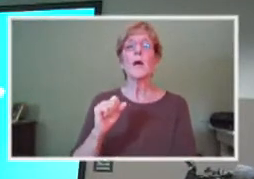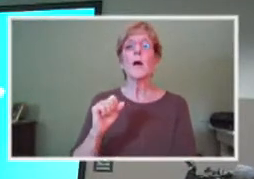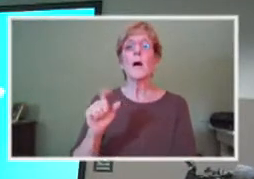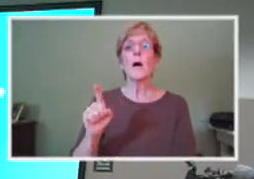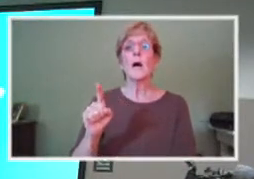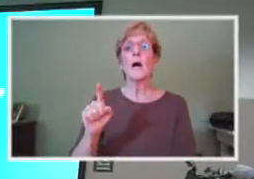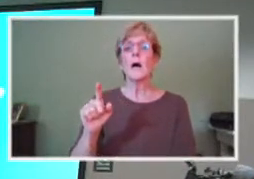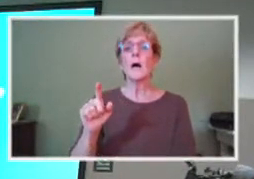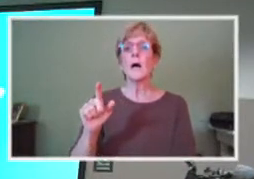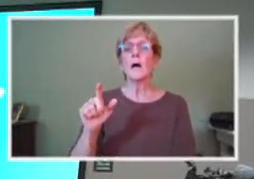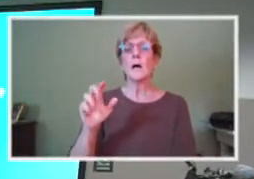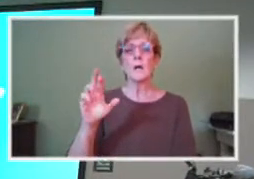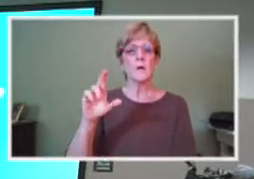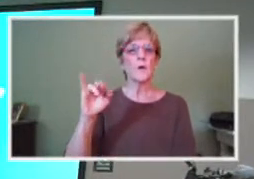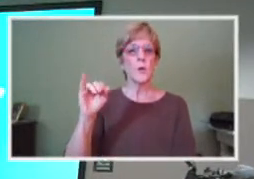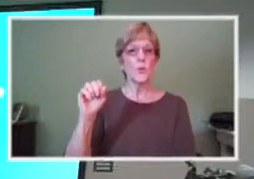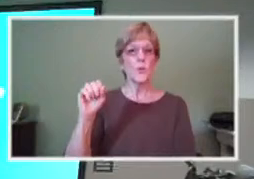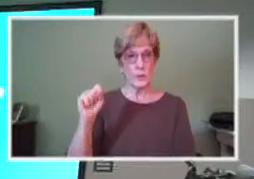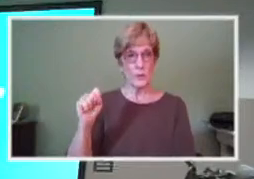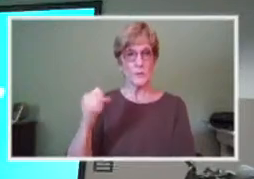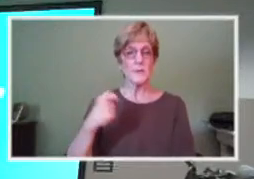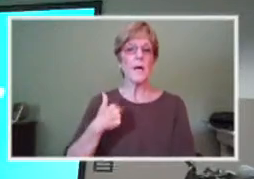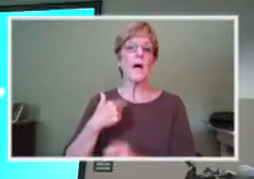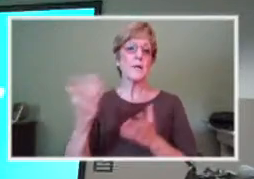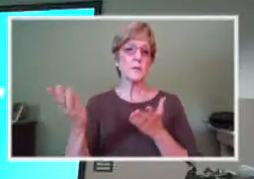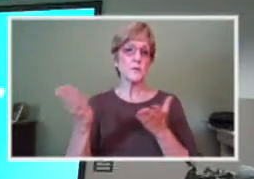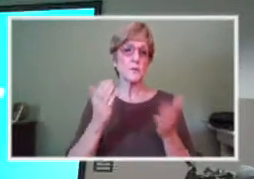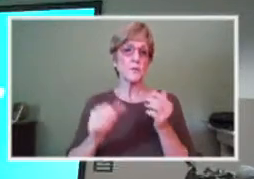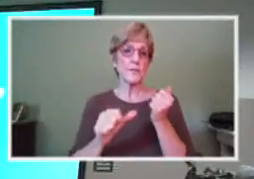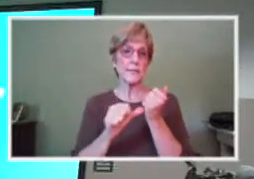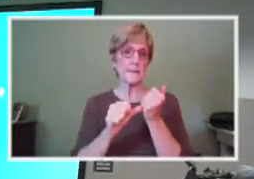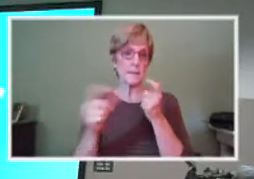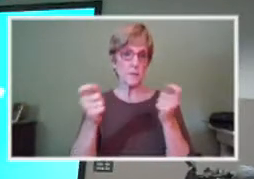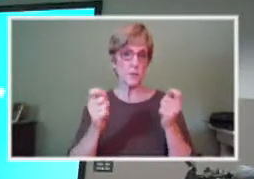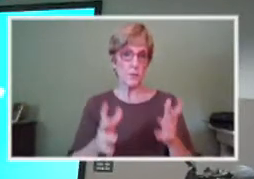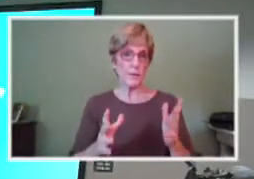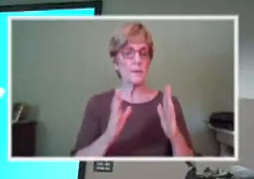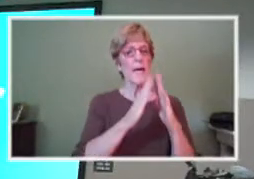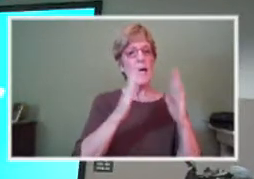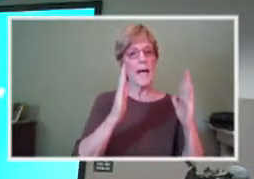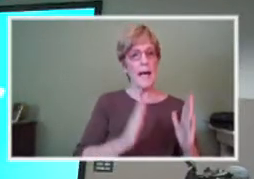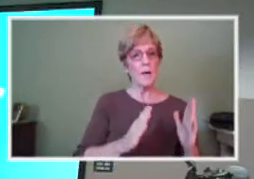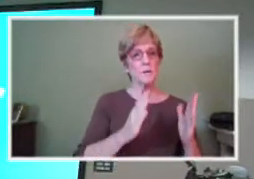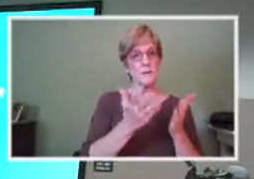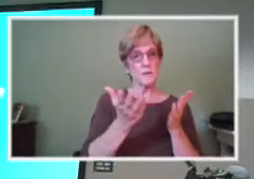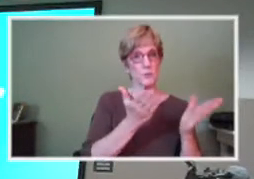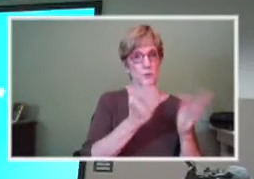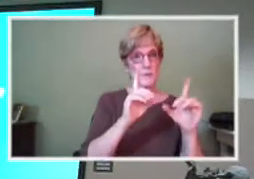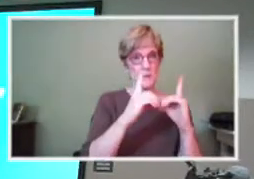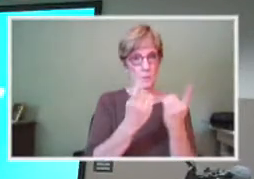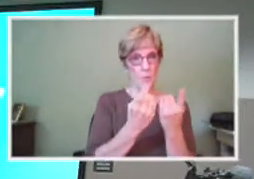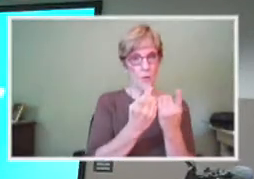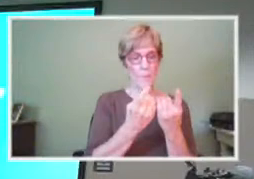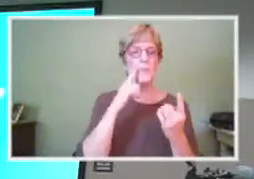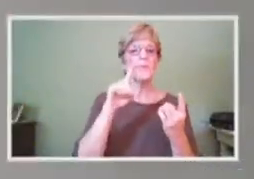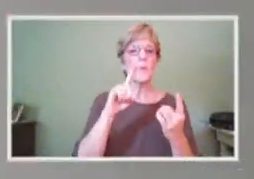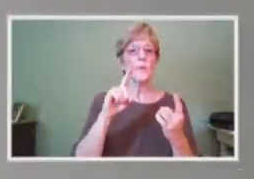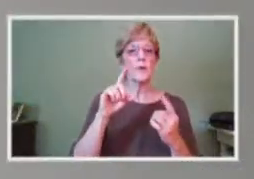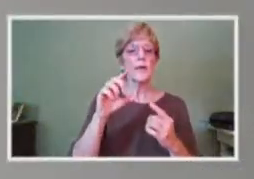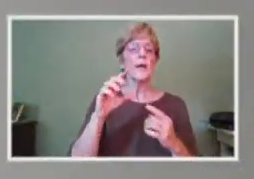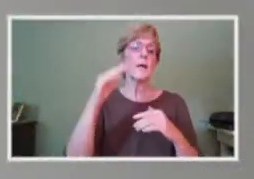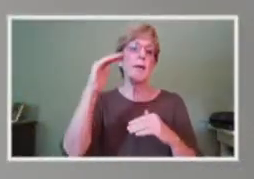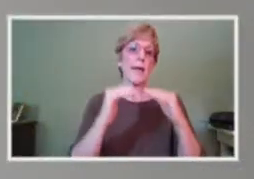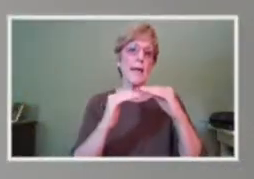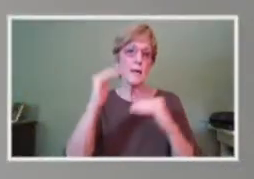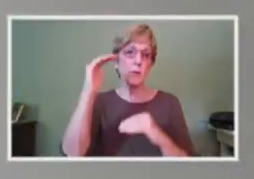Federico Rios, I serve as the assistant director in our Housing and Neighborhood Services Department, specifically over our Office of Equity, Mobility,